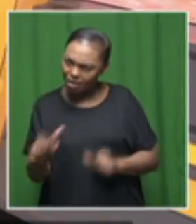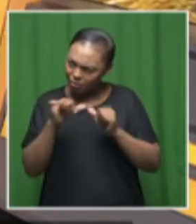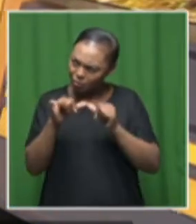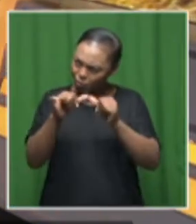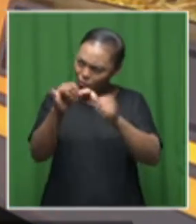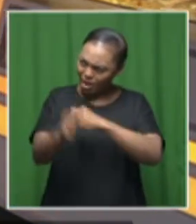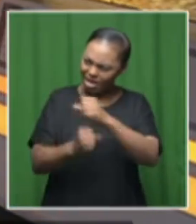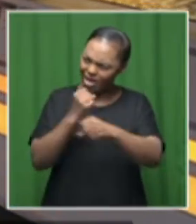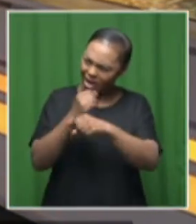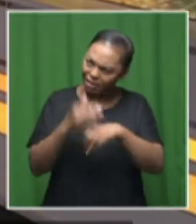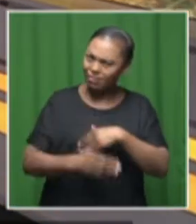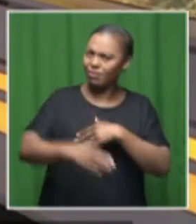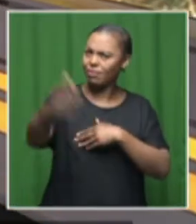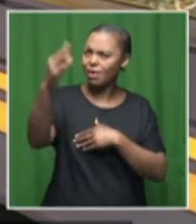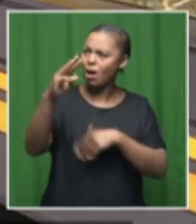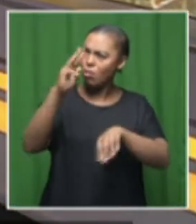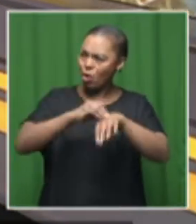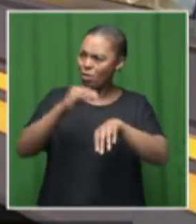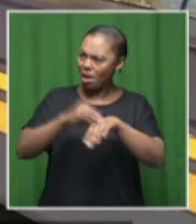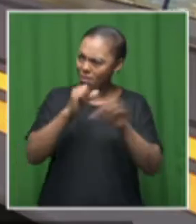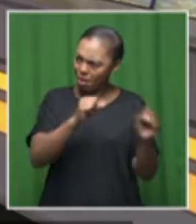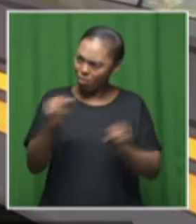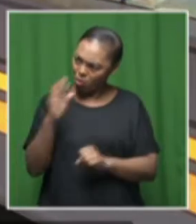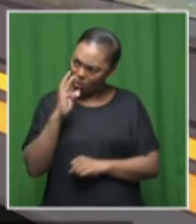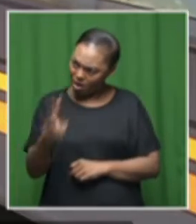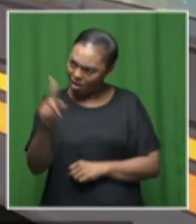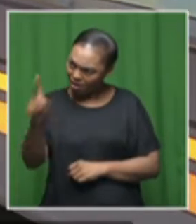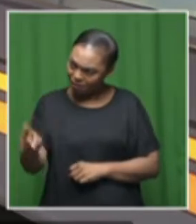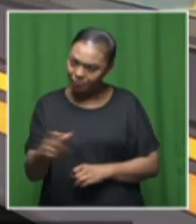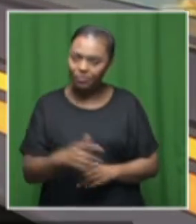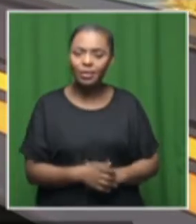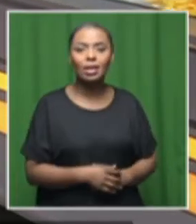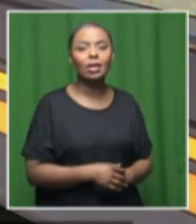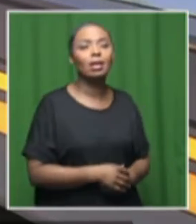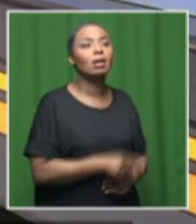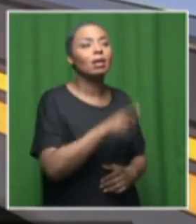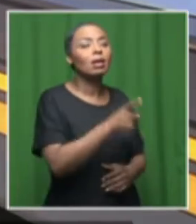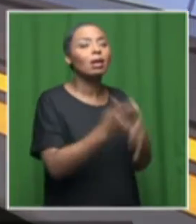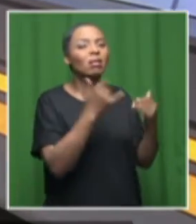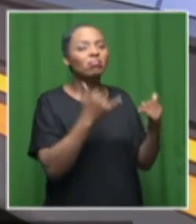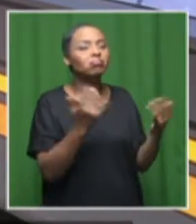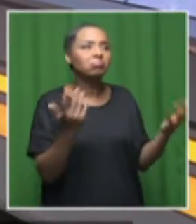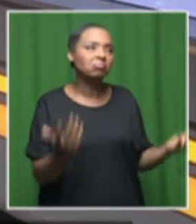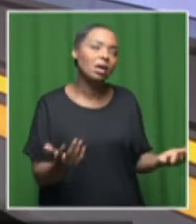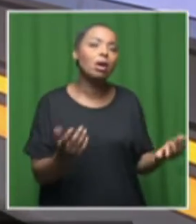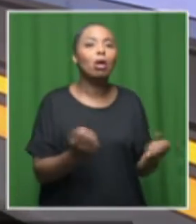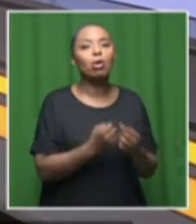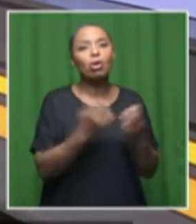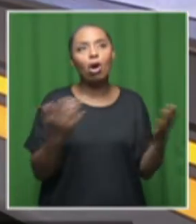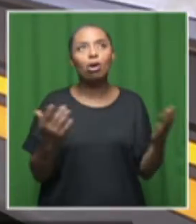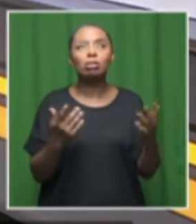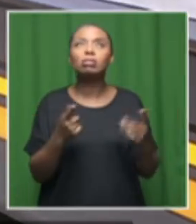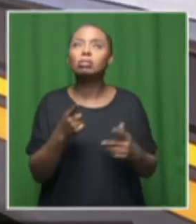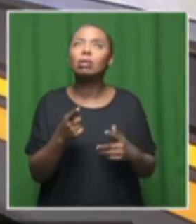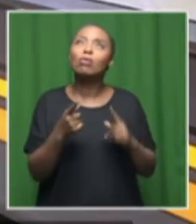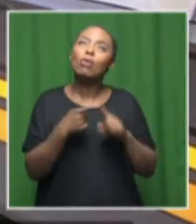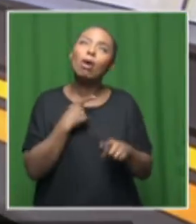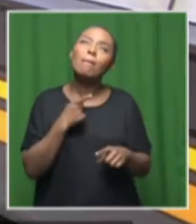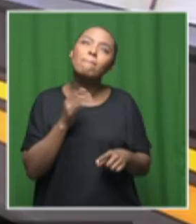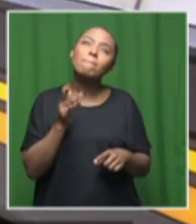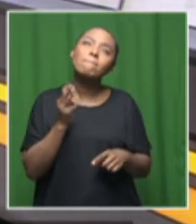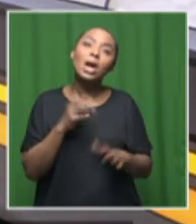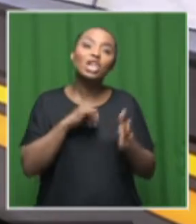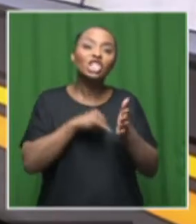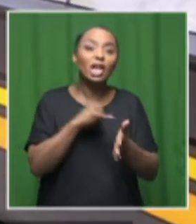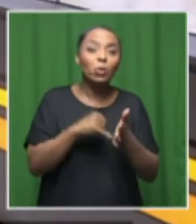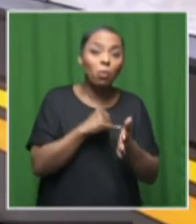worry. Look, if we are looking at the current trends that's been ongoing since January, as I said,